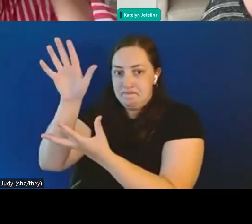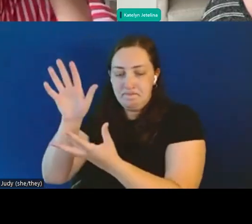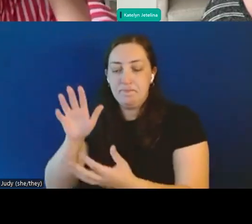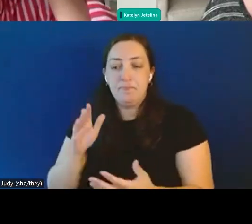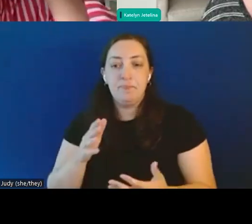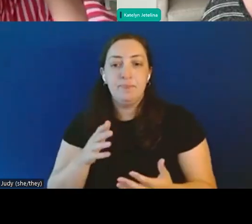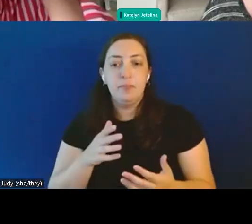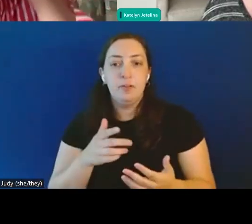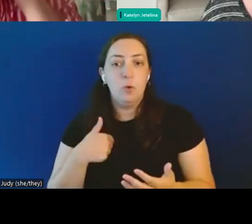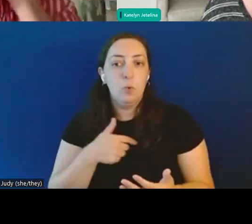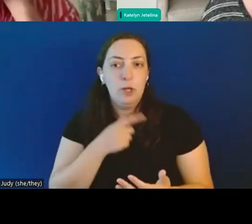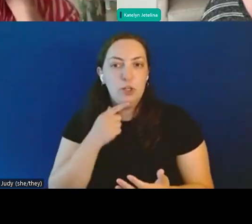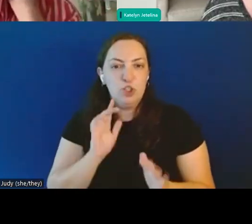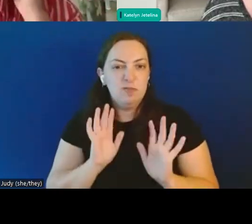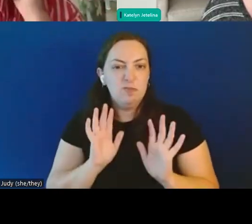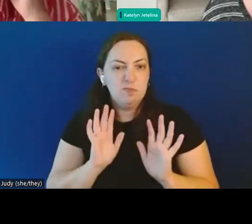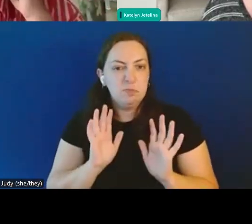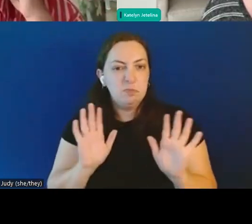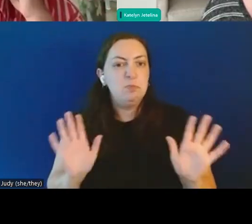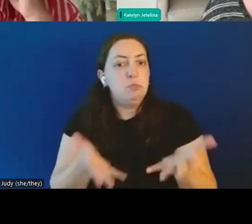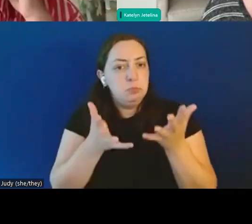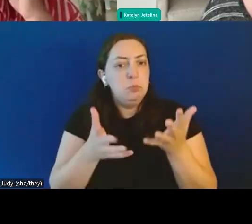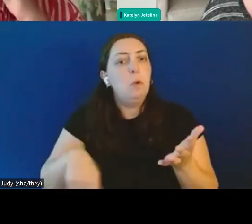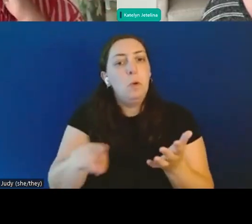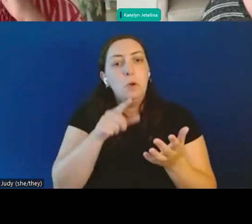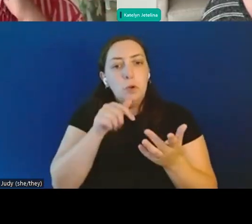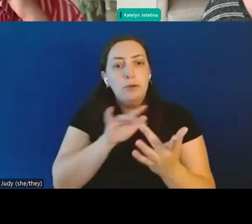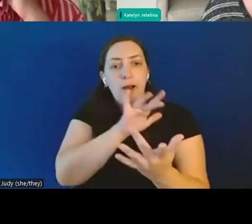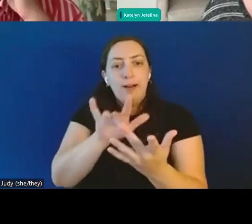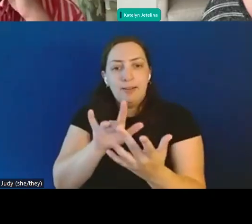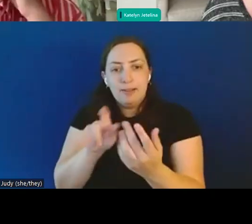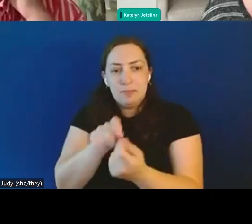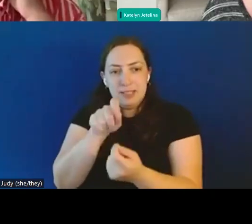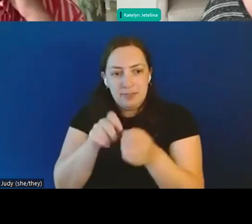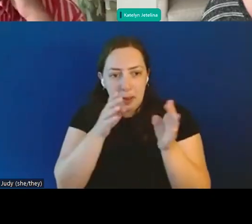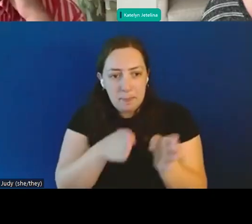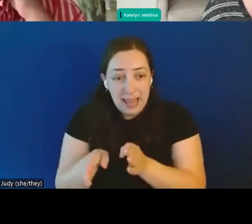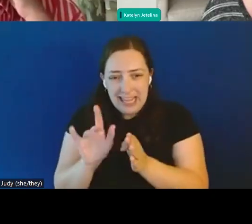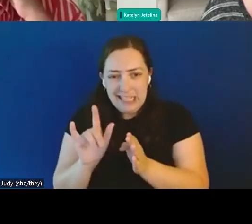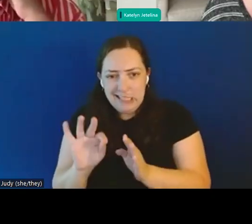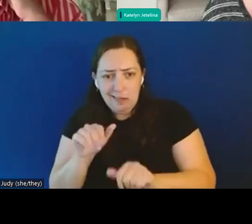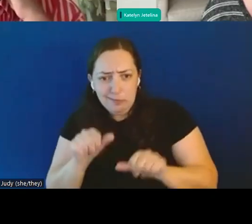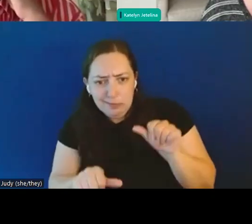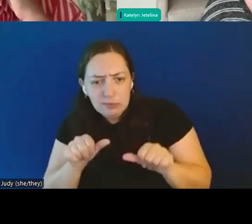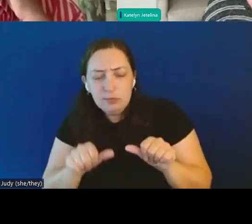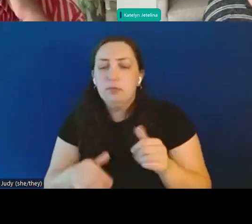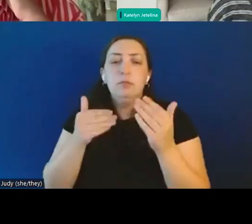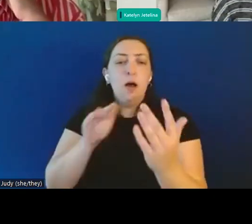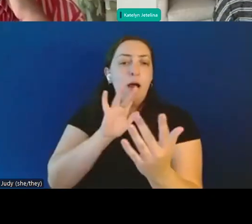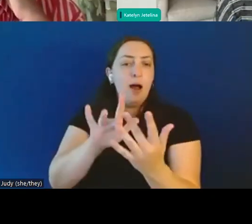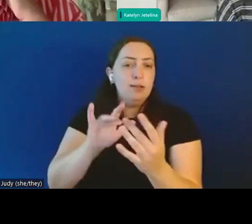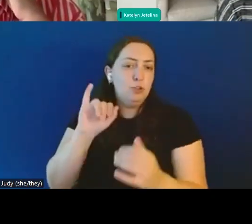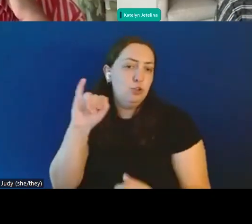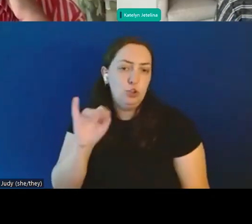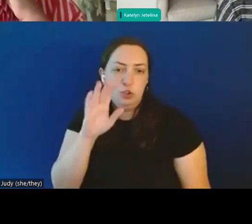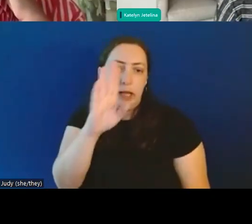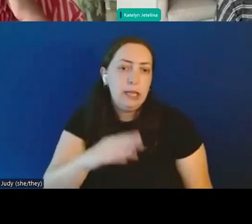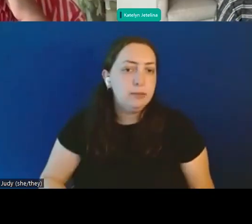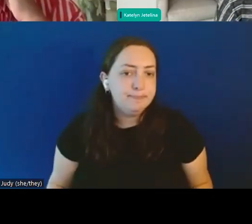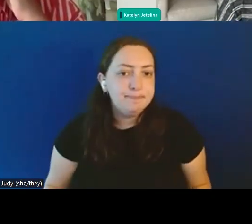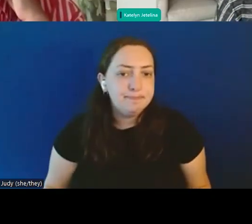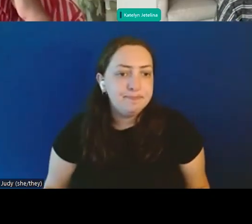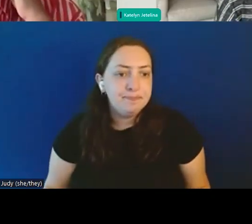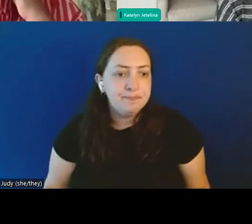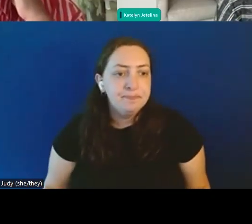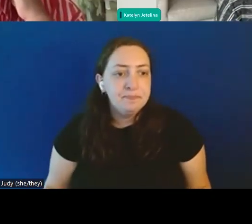advise, getting in touch with individual plans if there are specific questions for a given person.